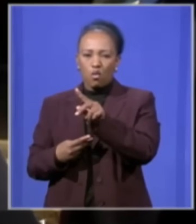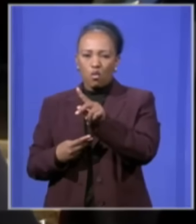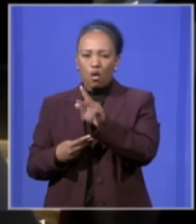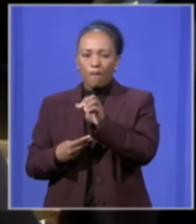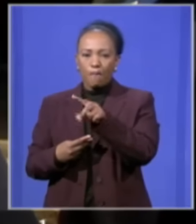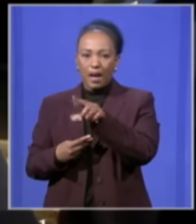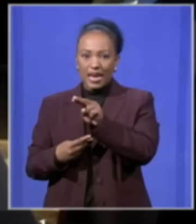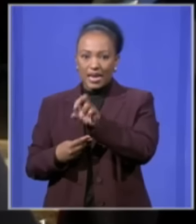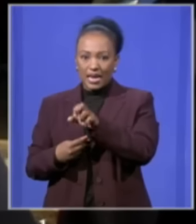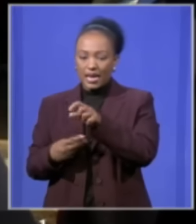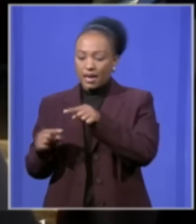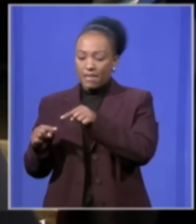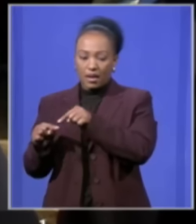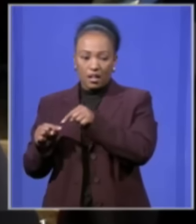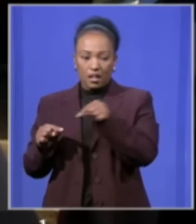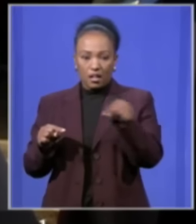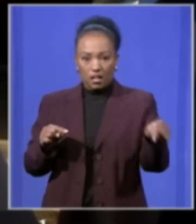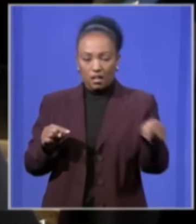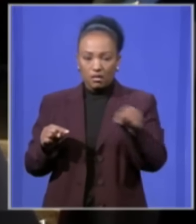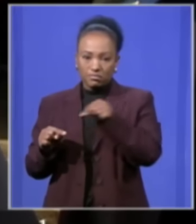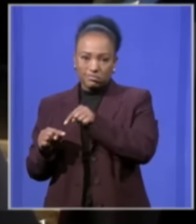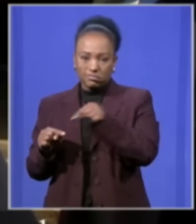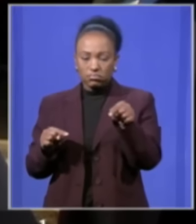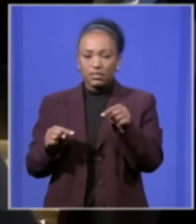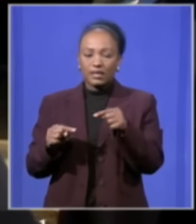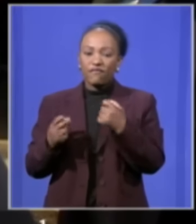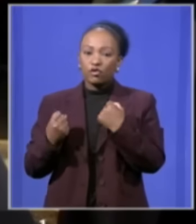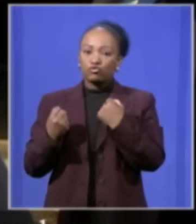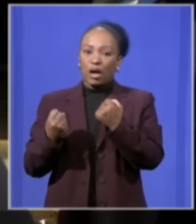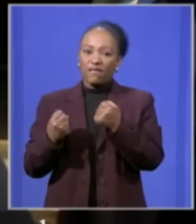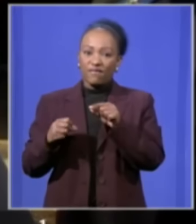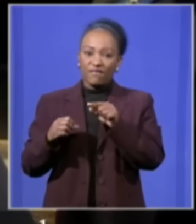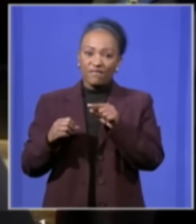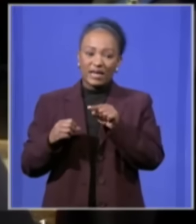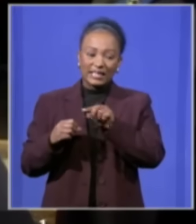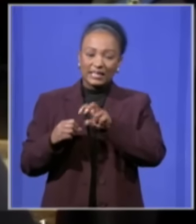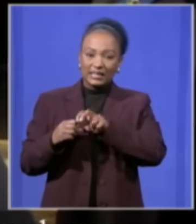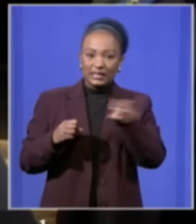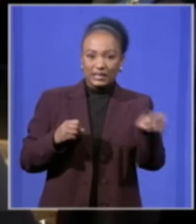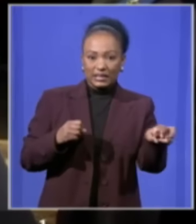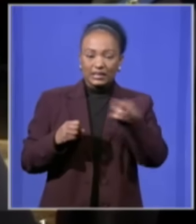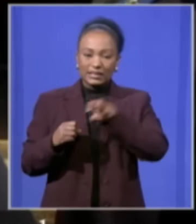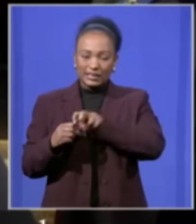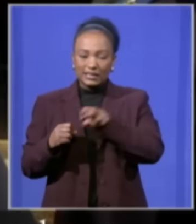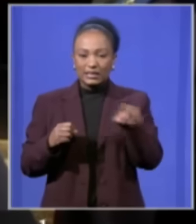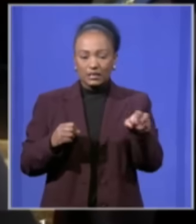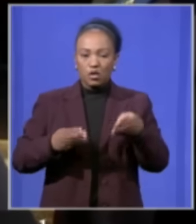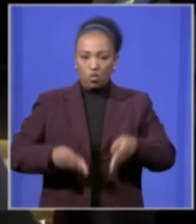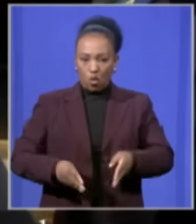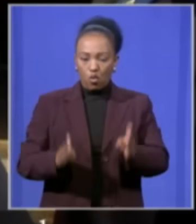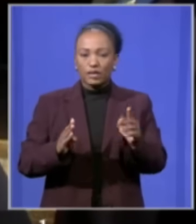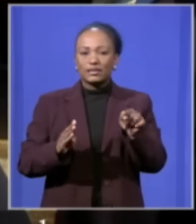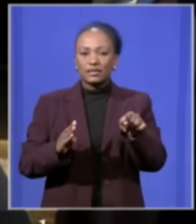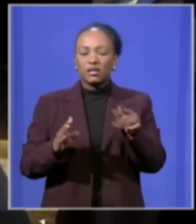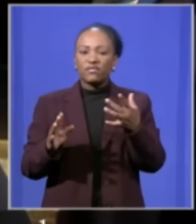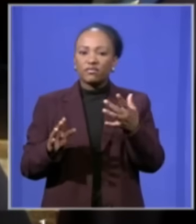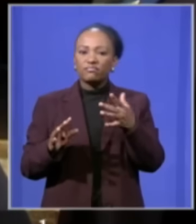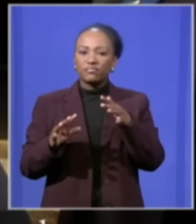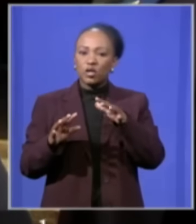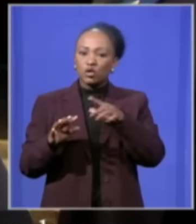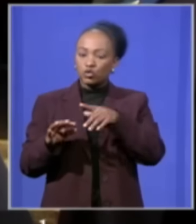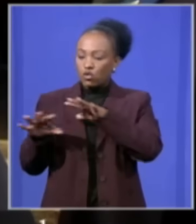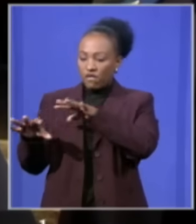to Mkopane and to here is the road that in the main napalm spread was using, particularly for going to collect the